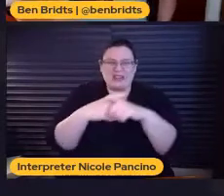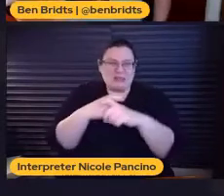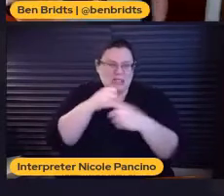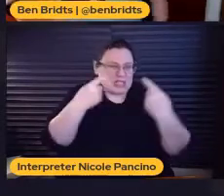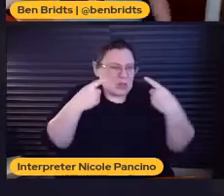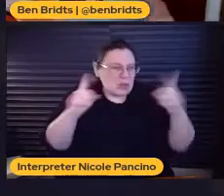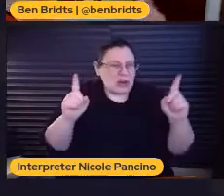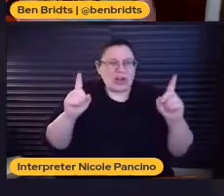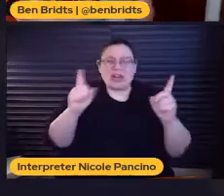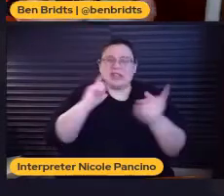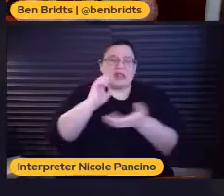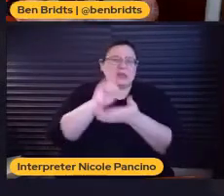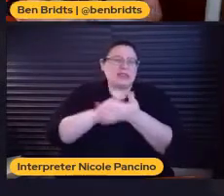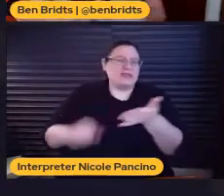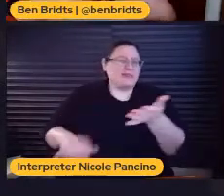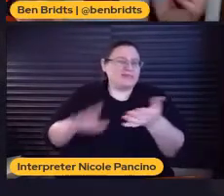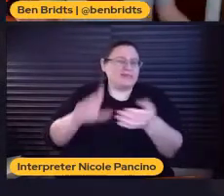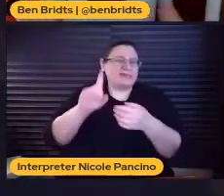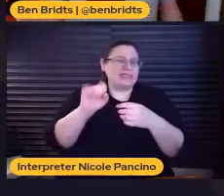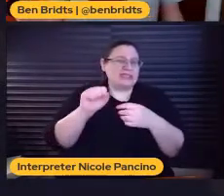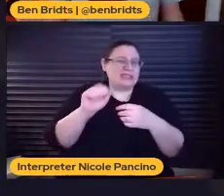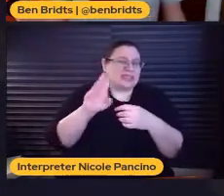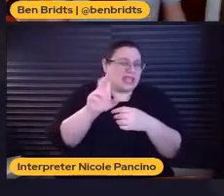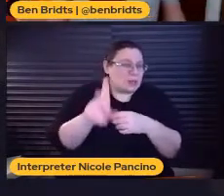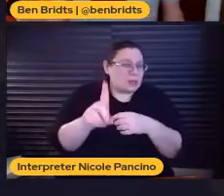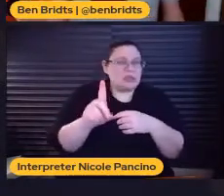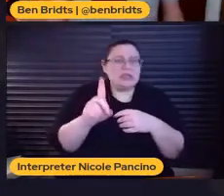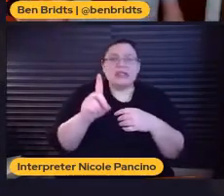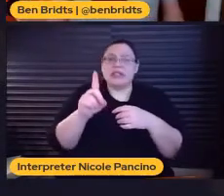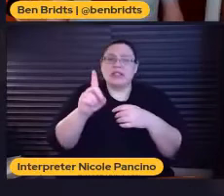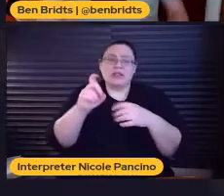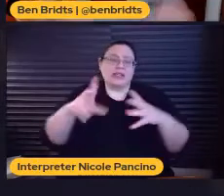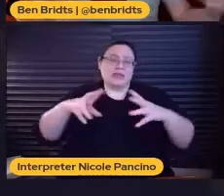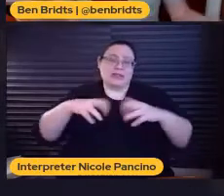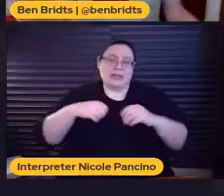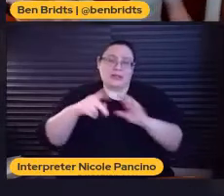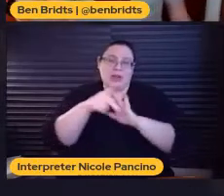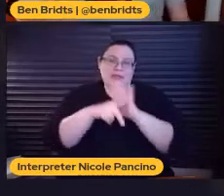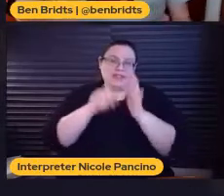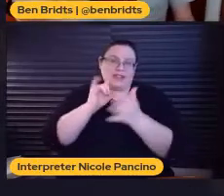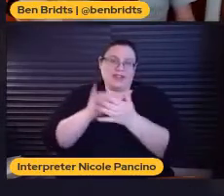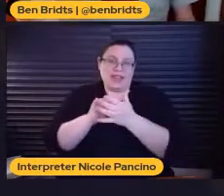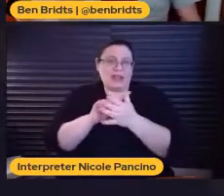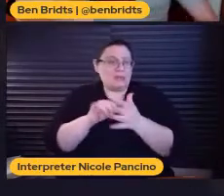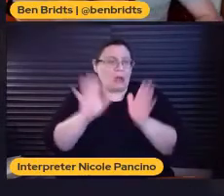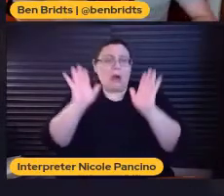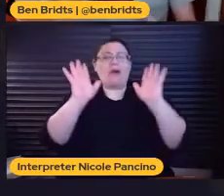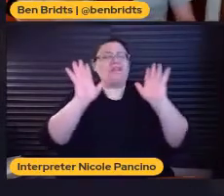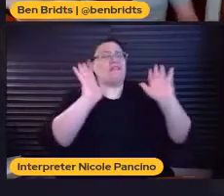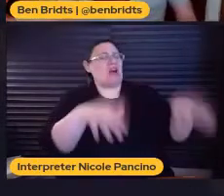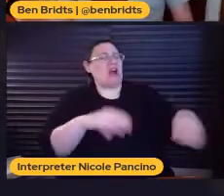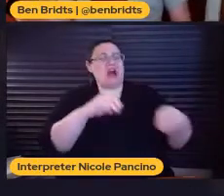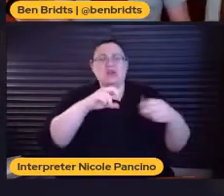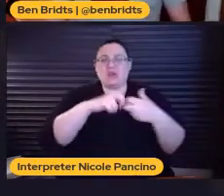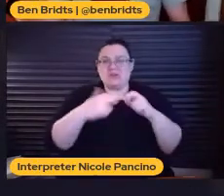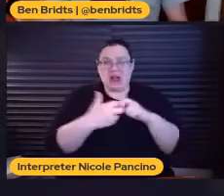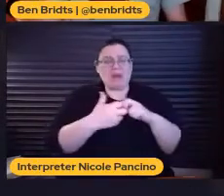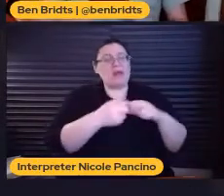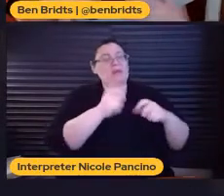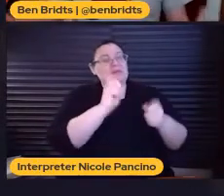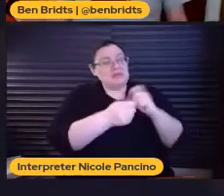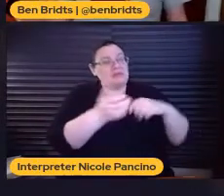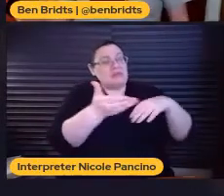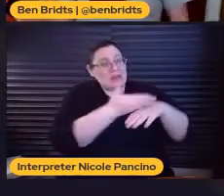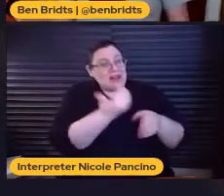it, and you need to add extra properties to that. That's not a problem. You update construct, you have people